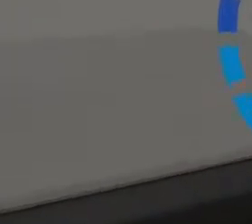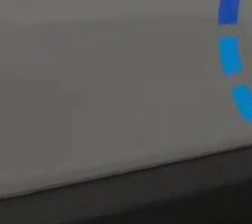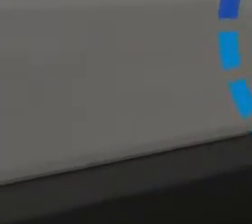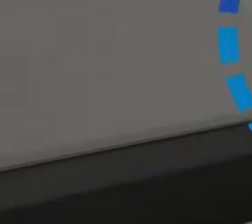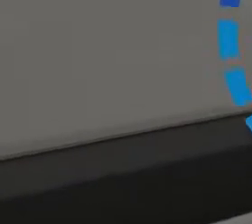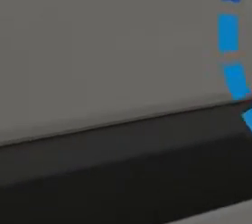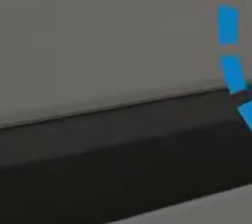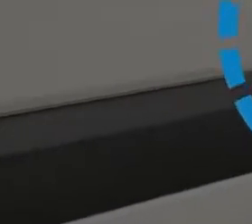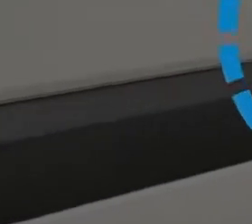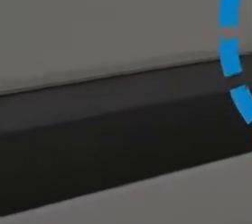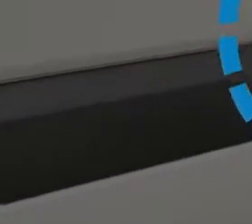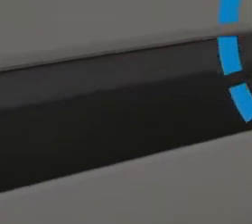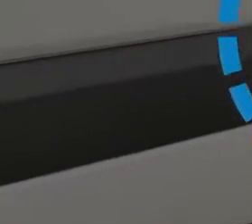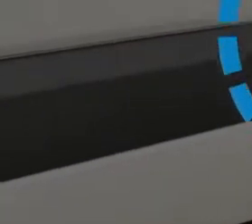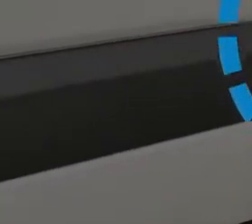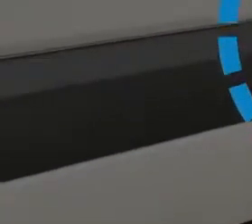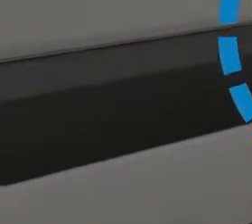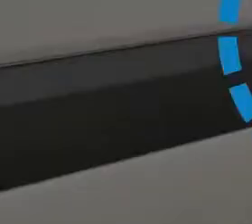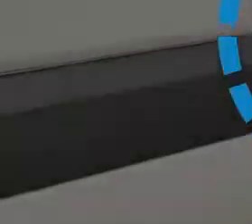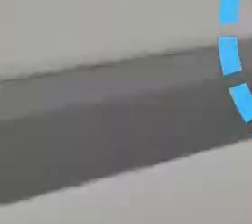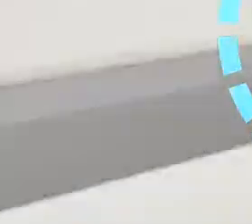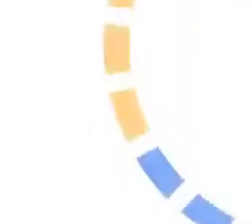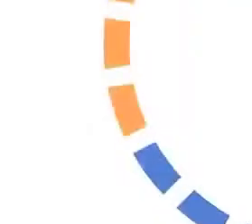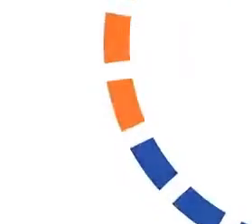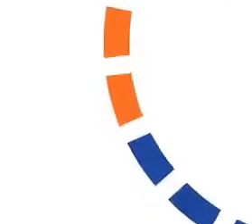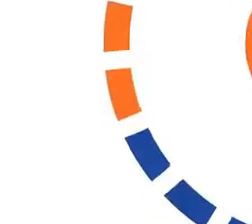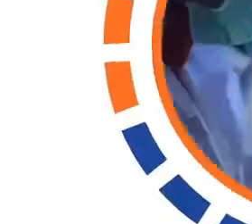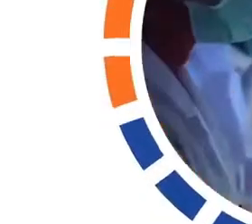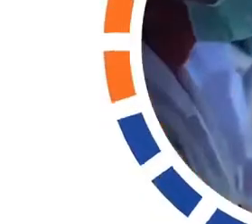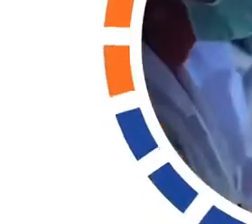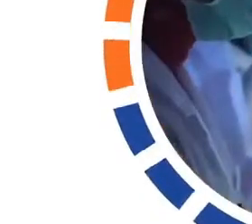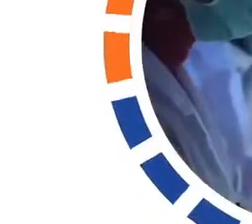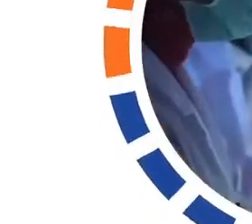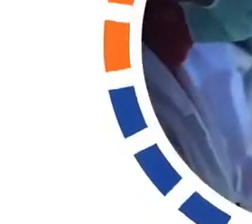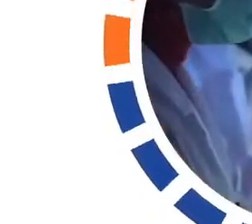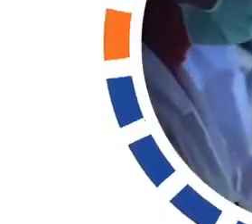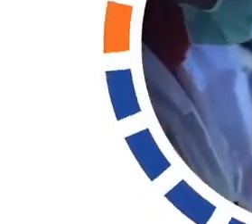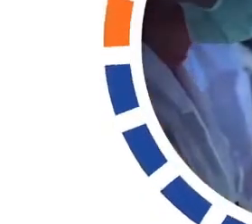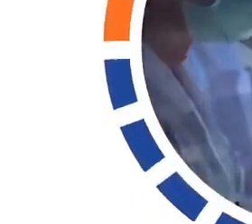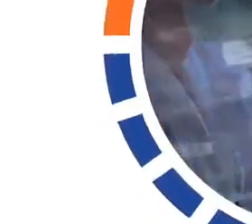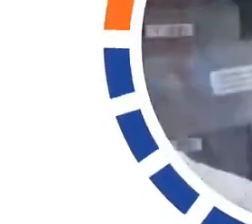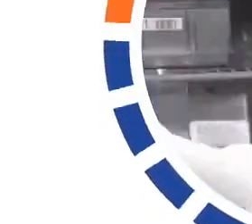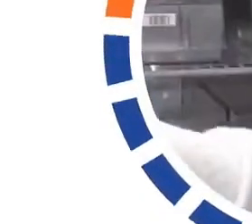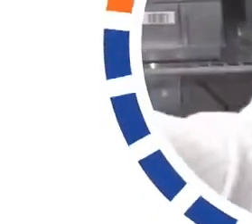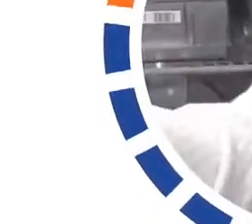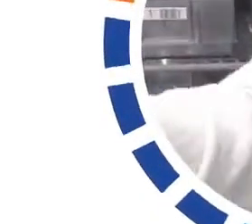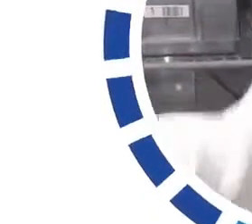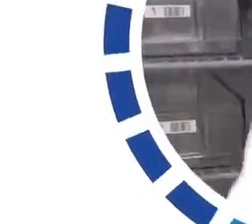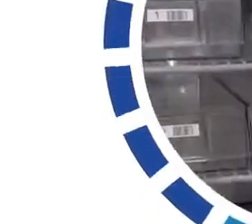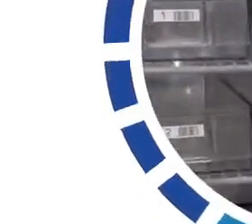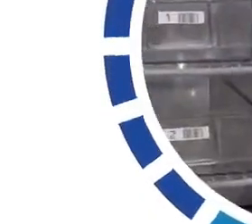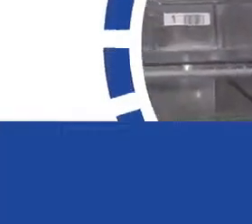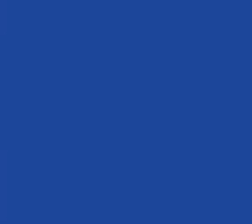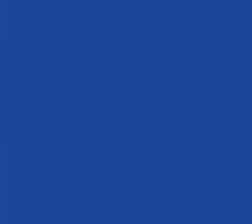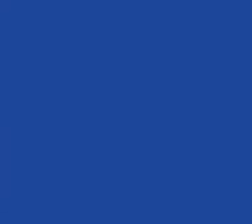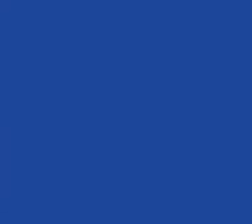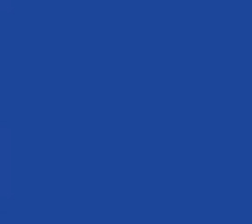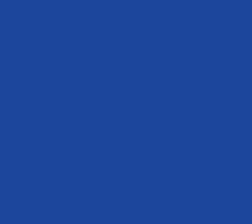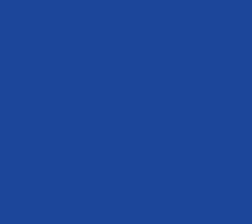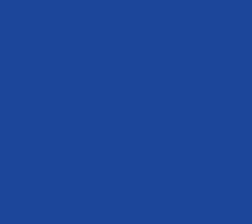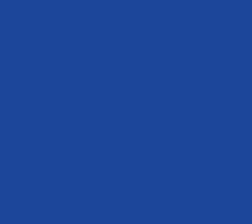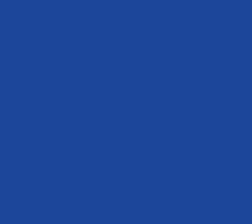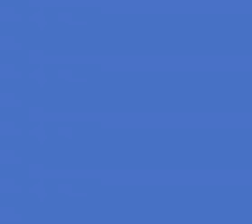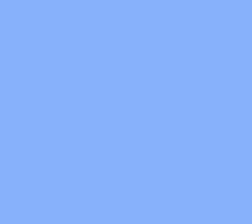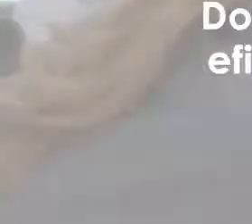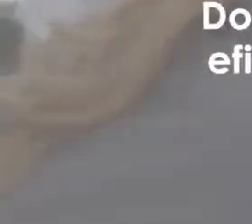Las vacunas de COVID-19 están aquí. Son recomendadas por expertos médicos de California porque se ha comprobado